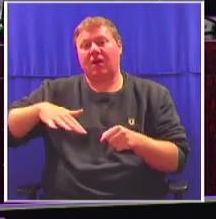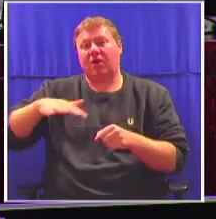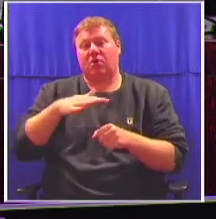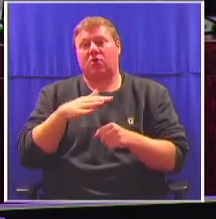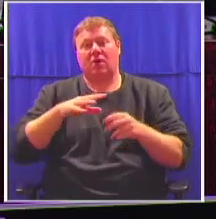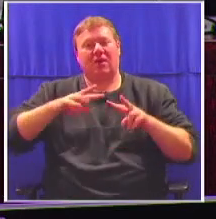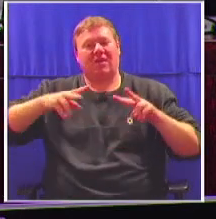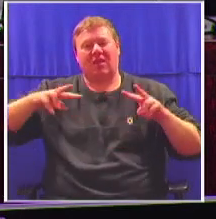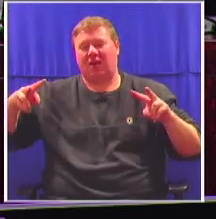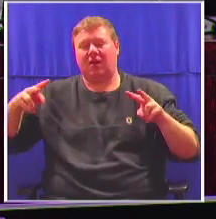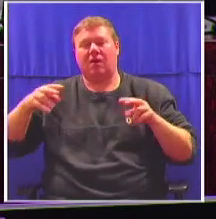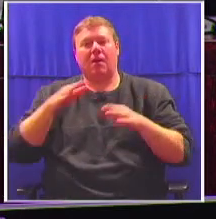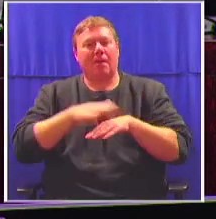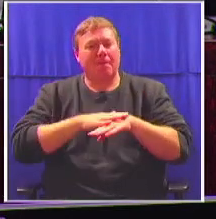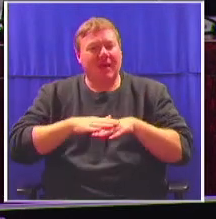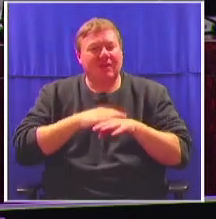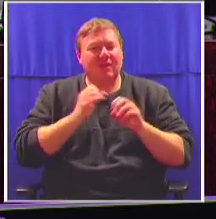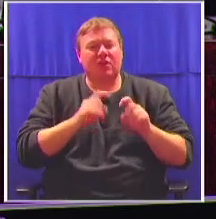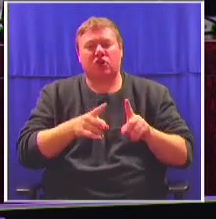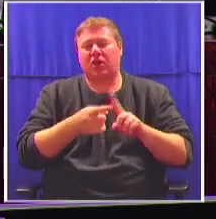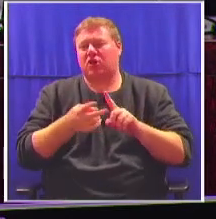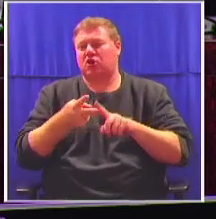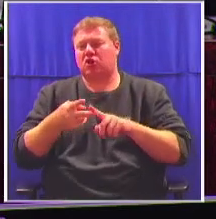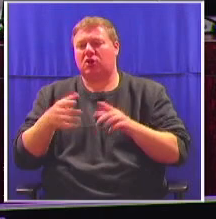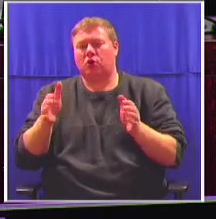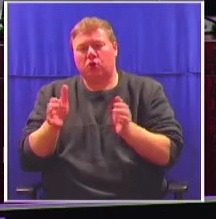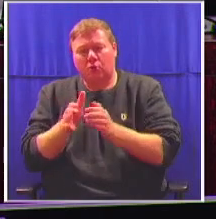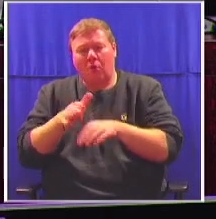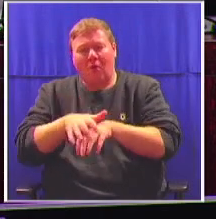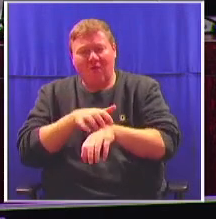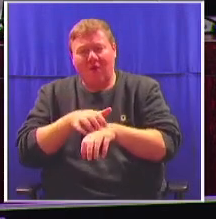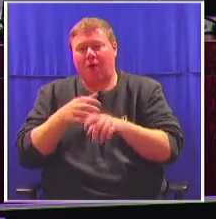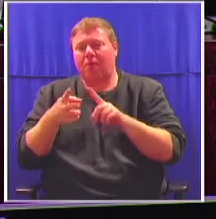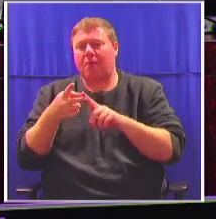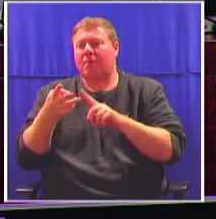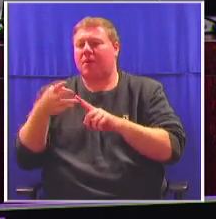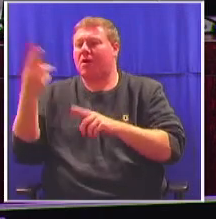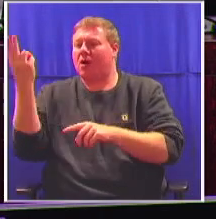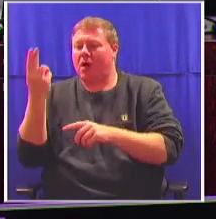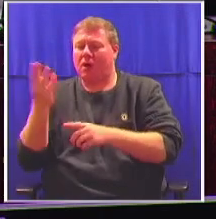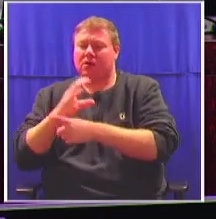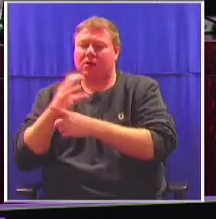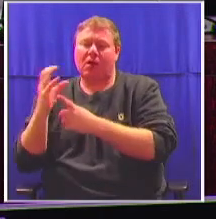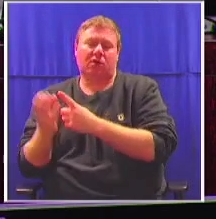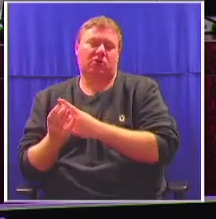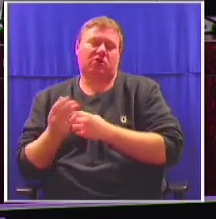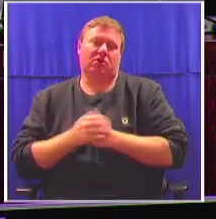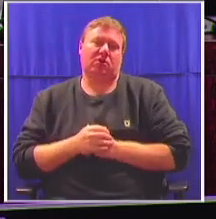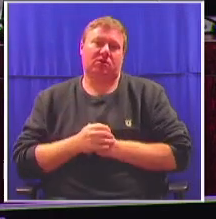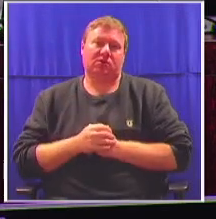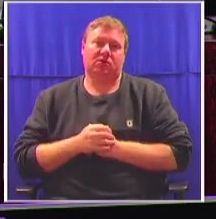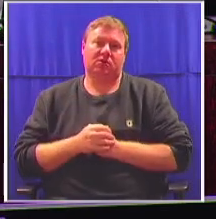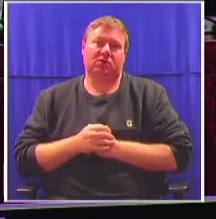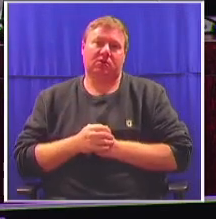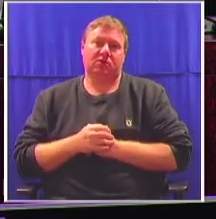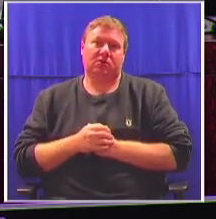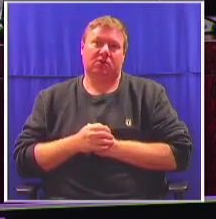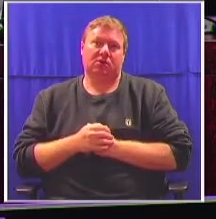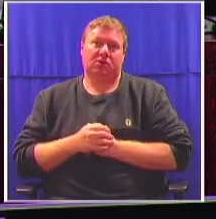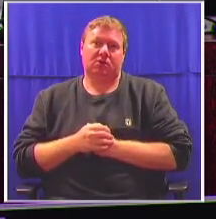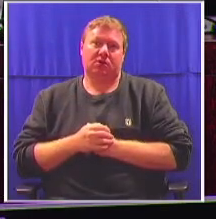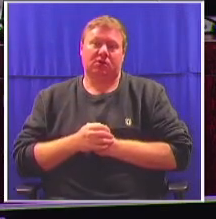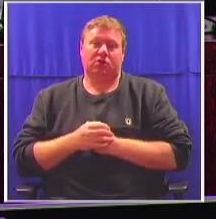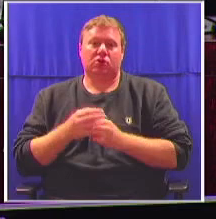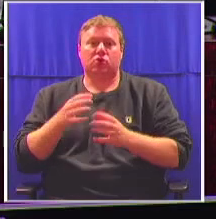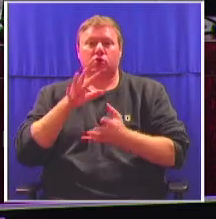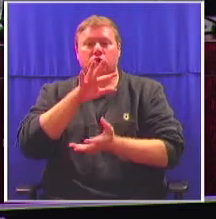basic education, small-scale farming, arts, and culture. This brings the total number of